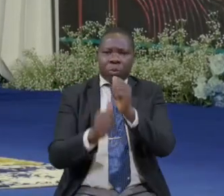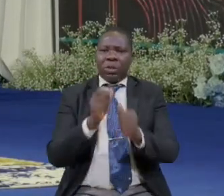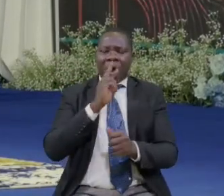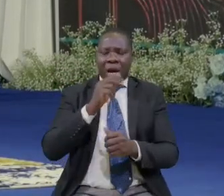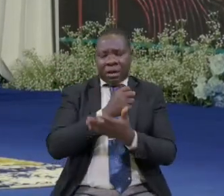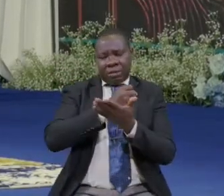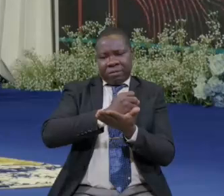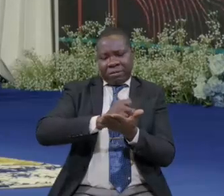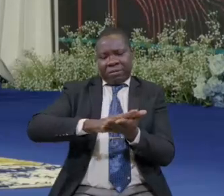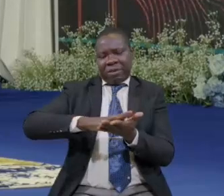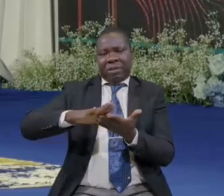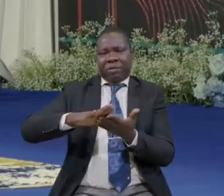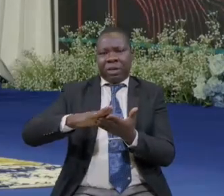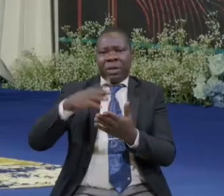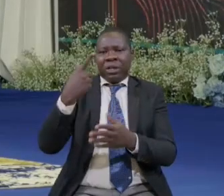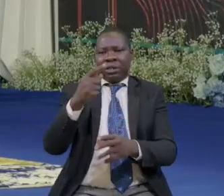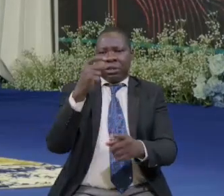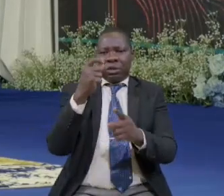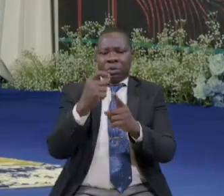The words of his grace